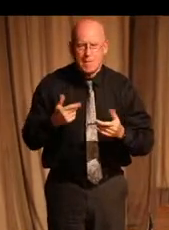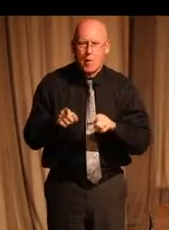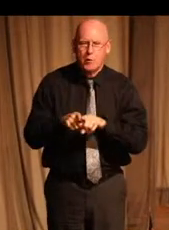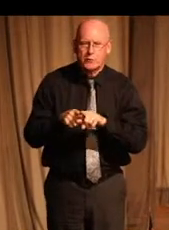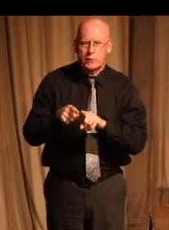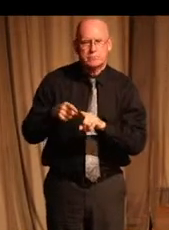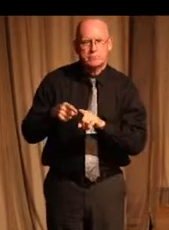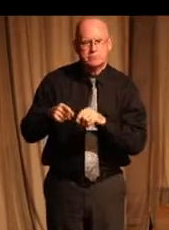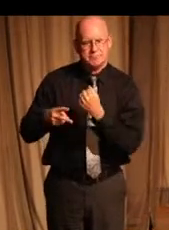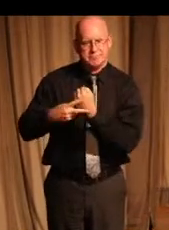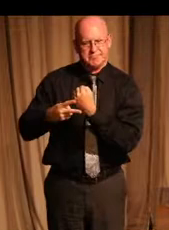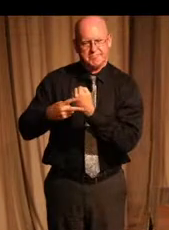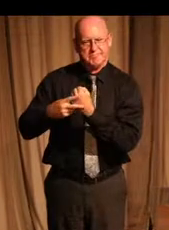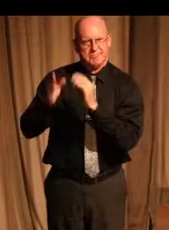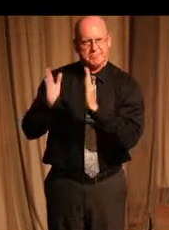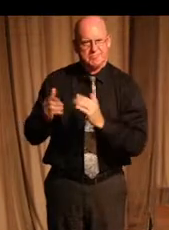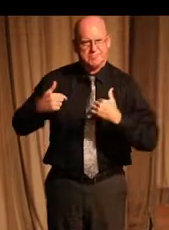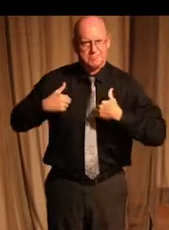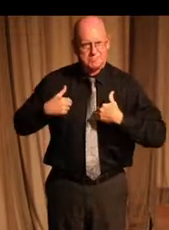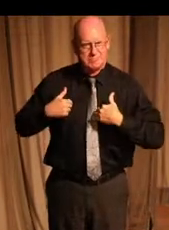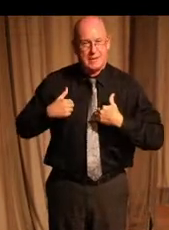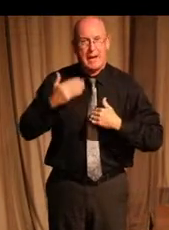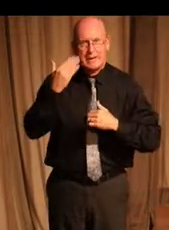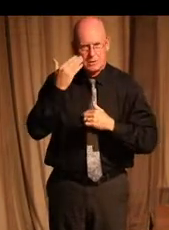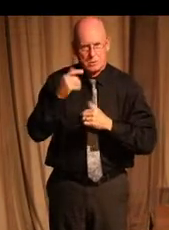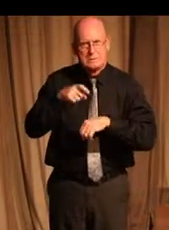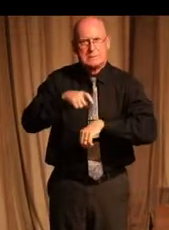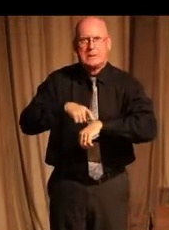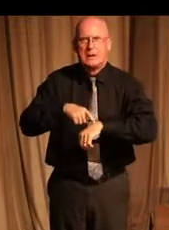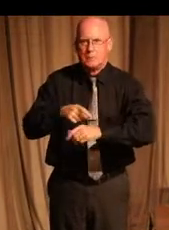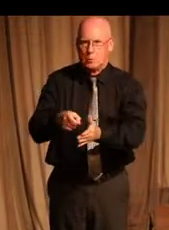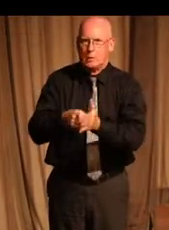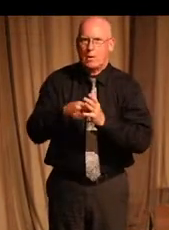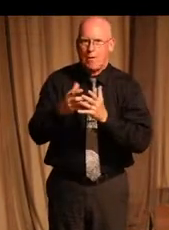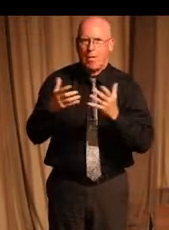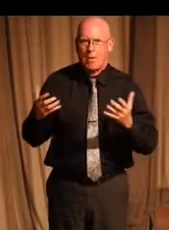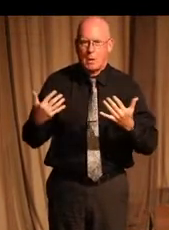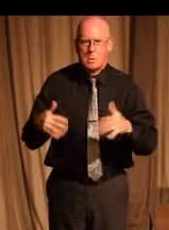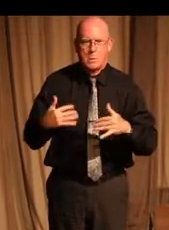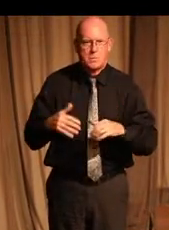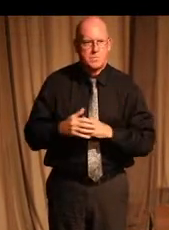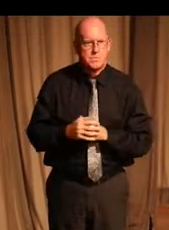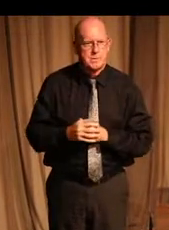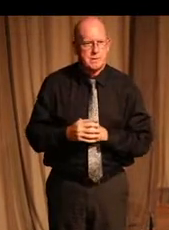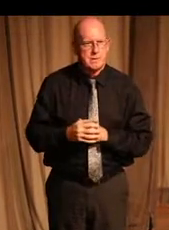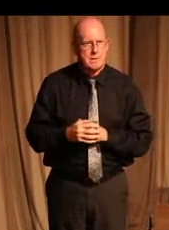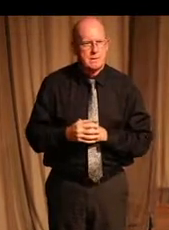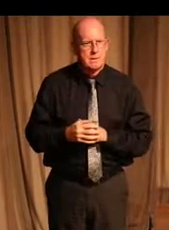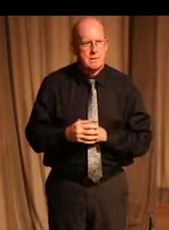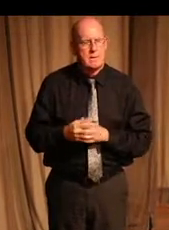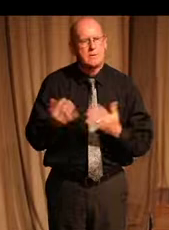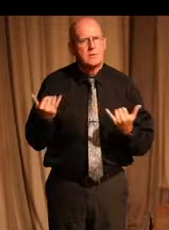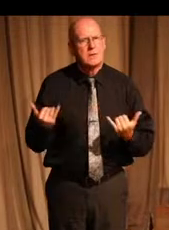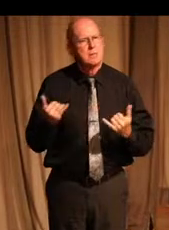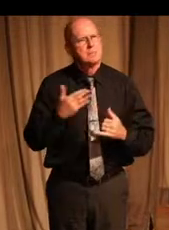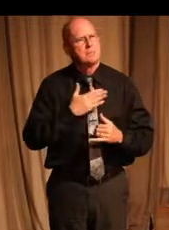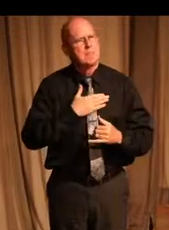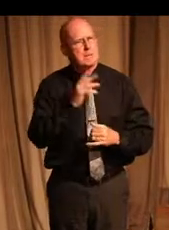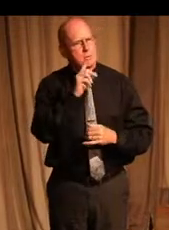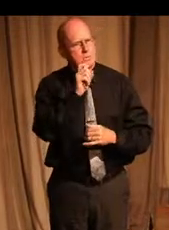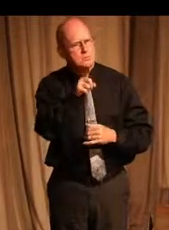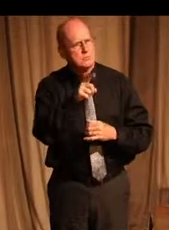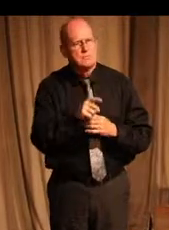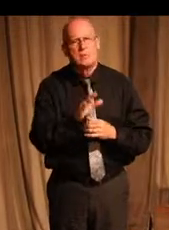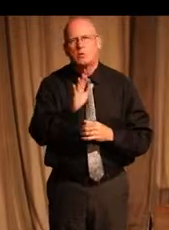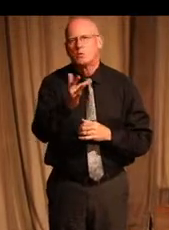just like the time that it consumes. But I guess the question of the day would be, what